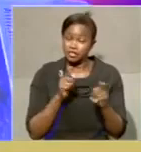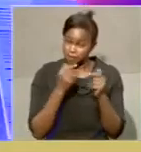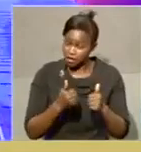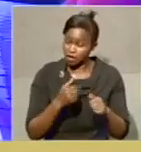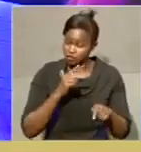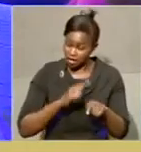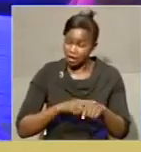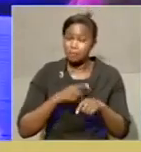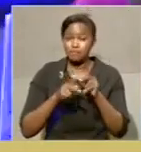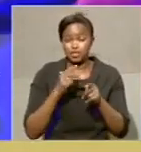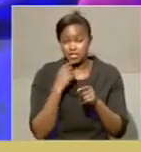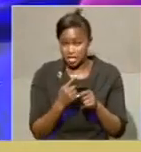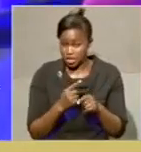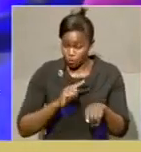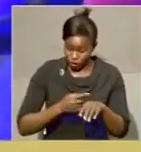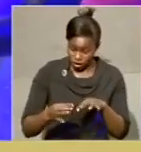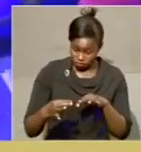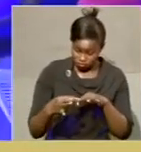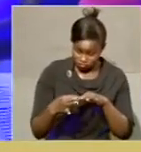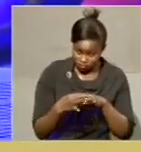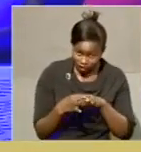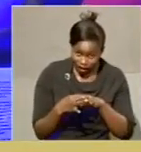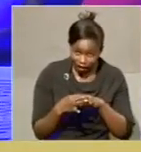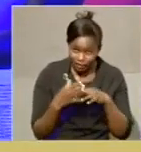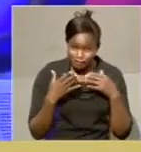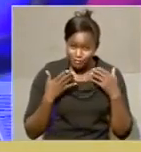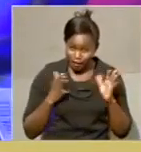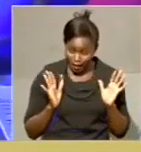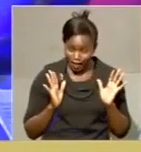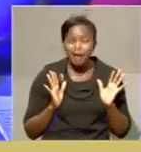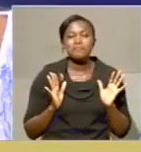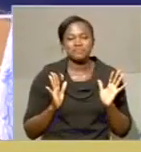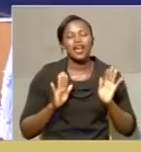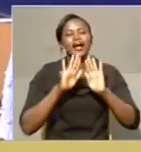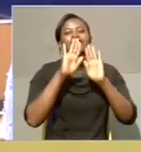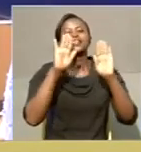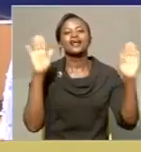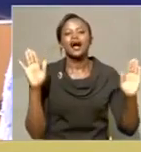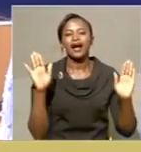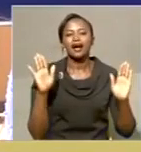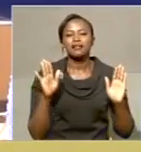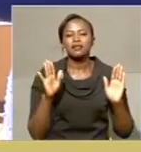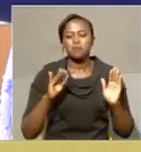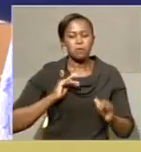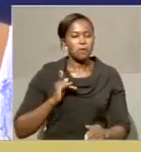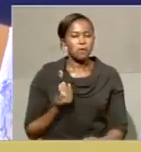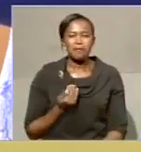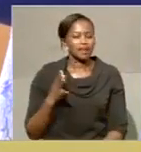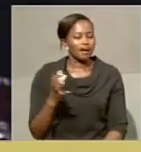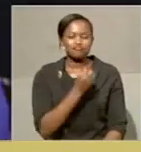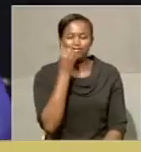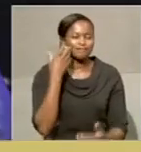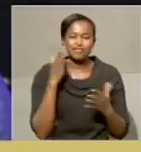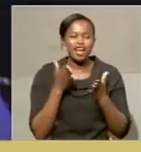it goes, when the ring slips down that finger, it is clear she is no longer